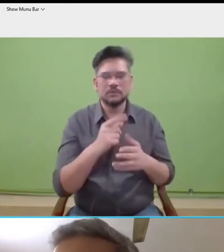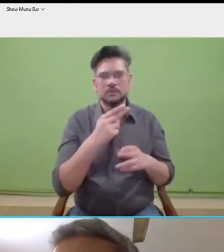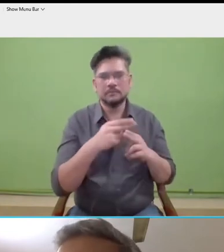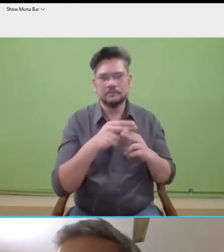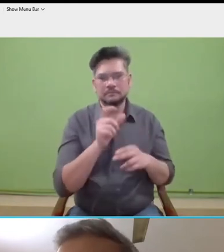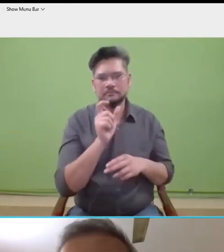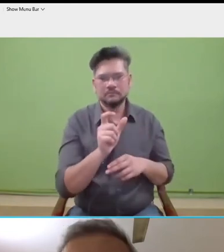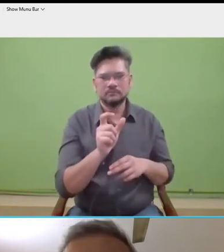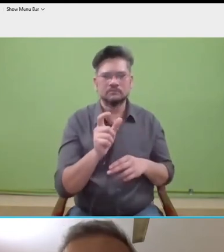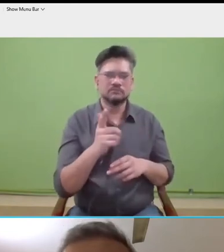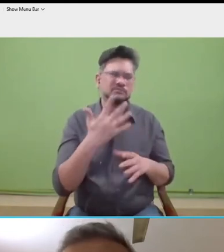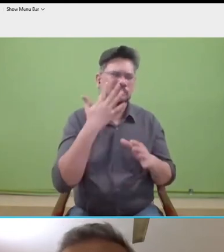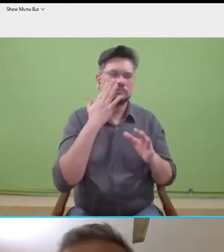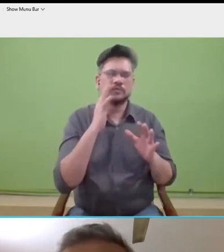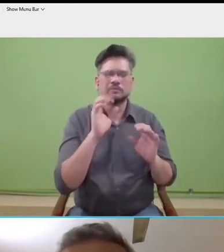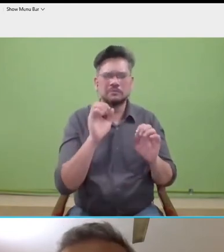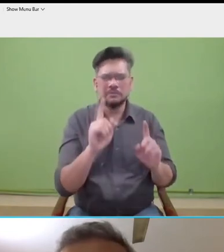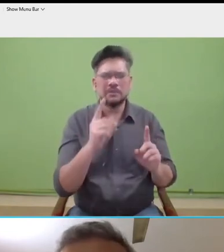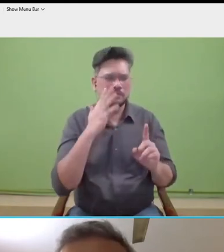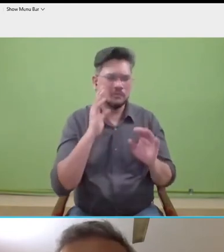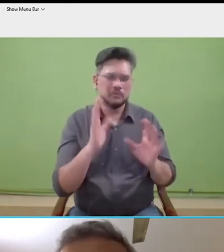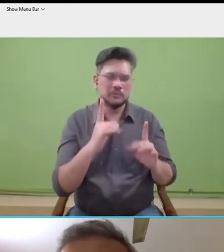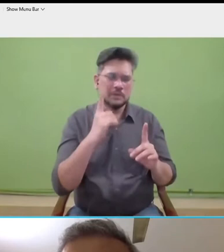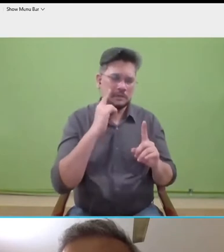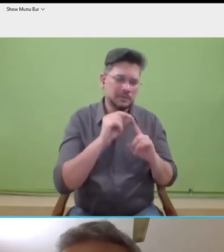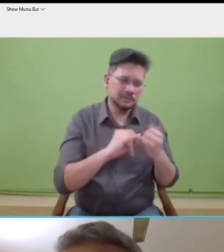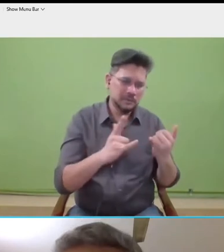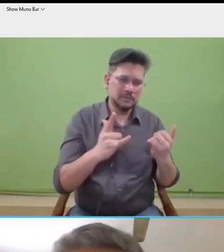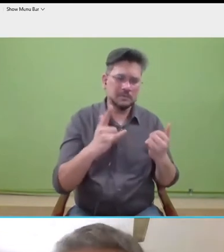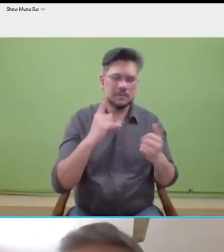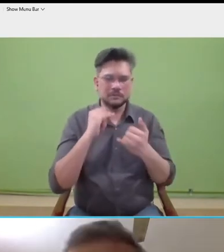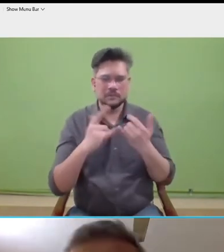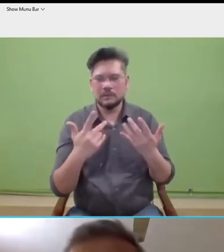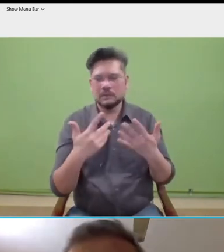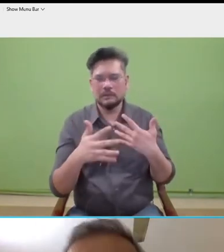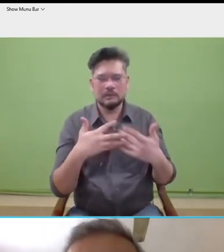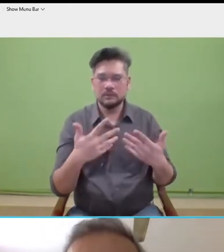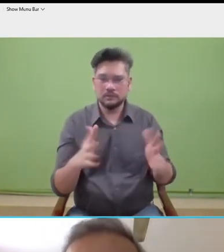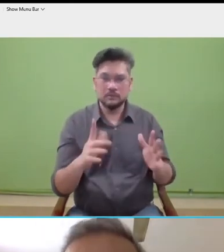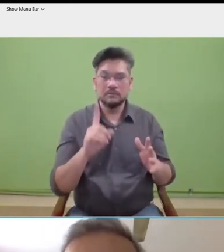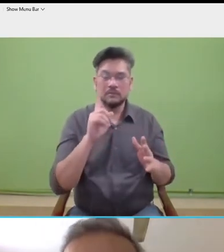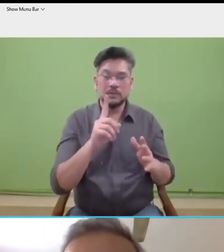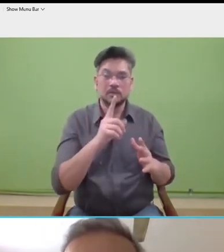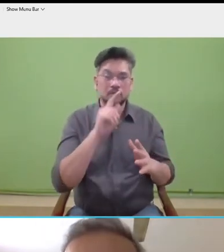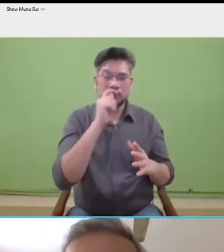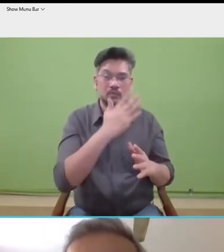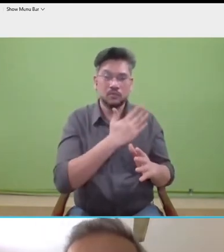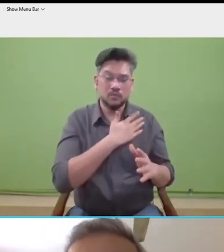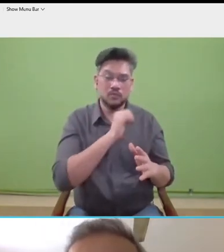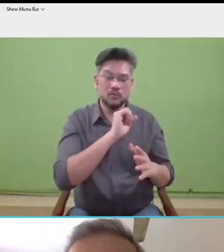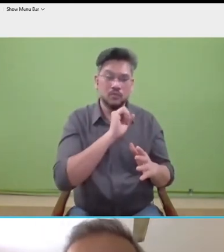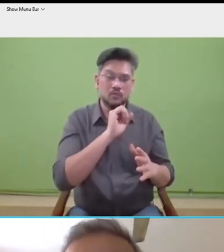isl but the point uh observed by ulrike at that time is a very linguistic point okay